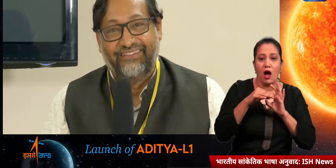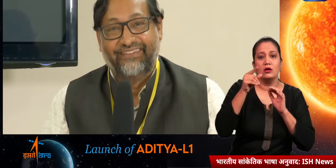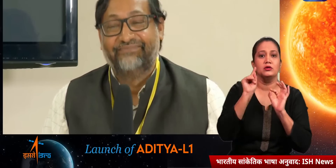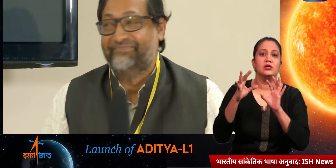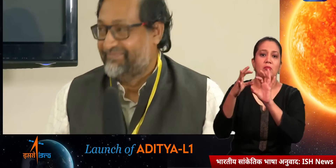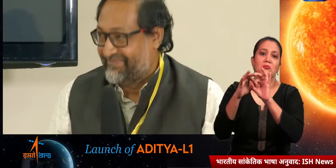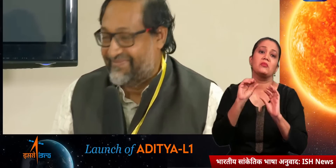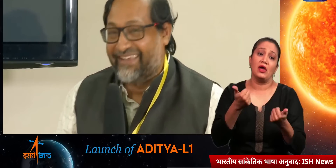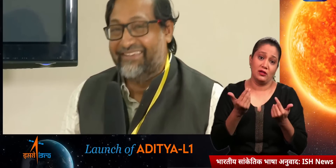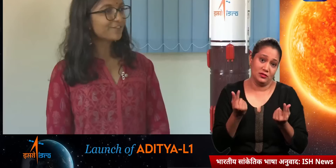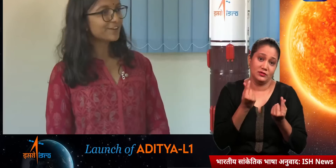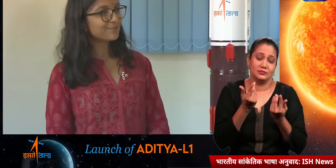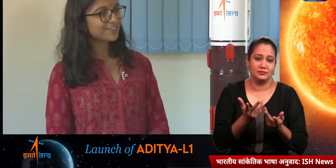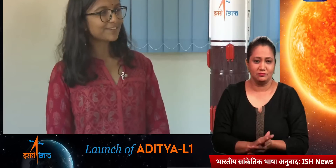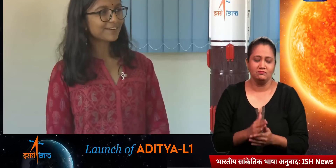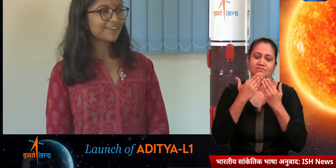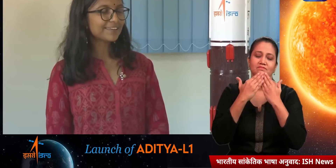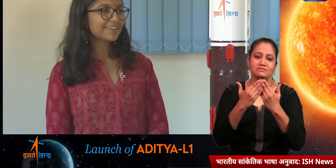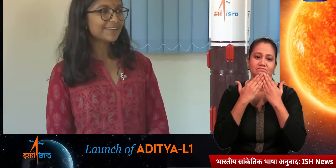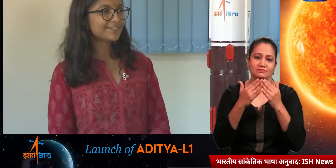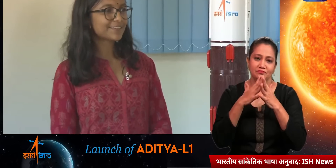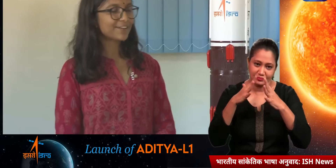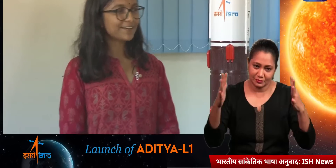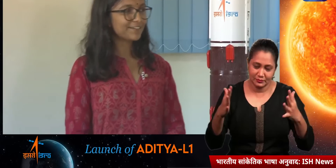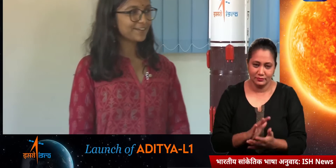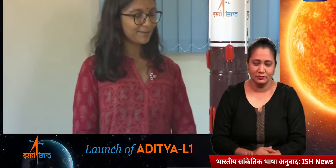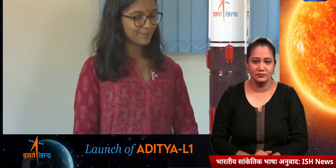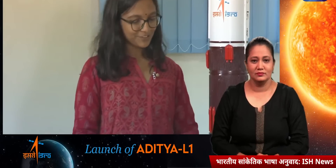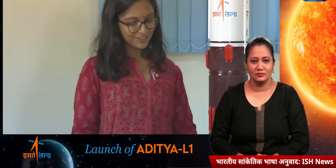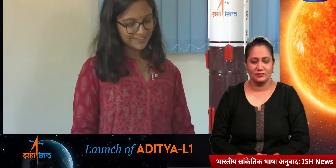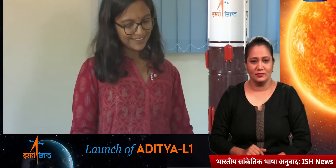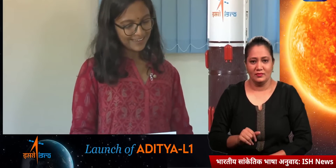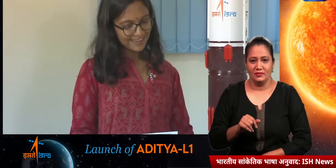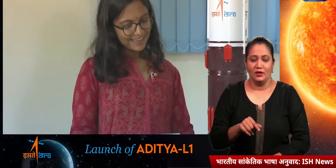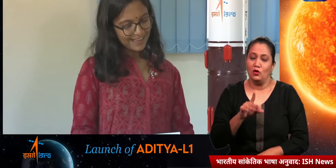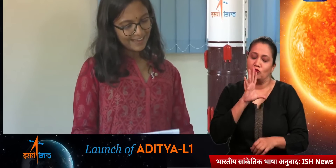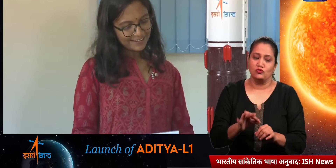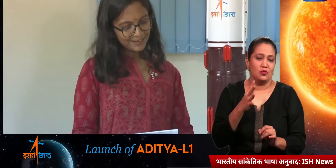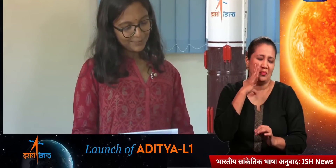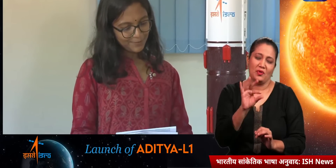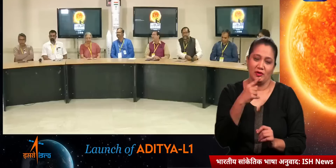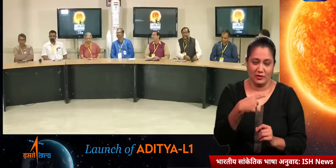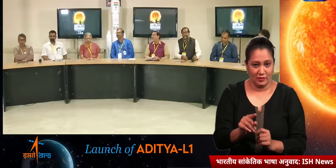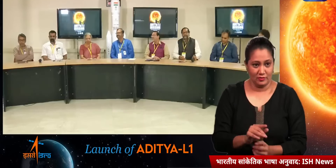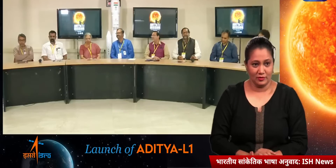L1. Thank you very much, sir. Indeed, it's a very great opportunity.